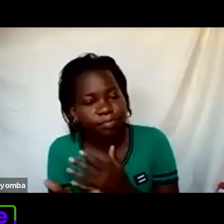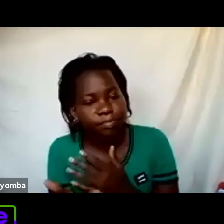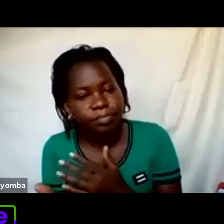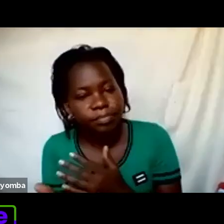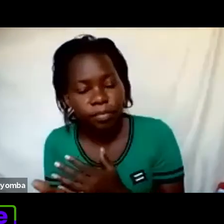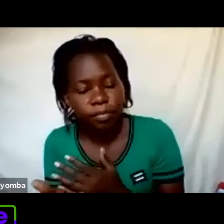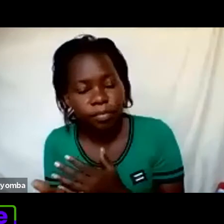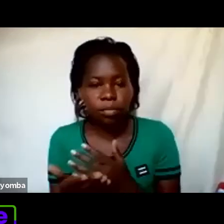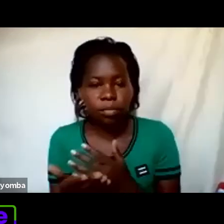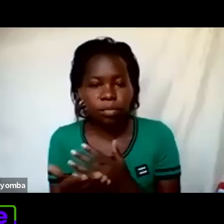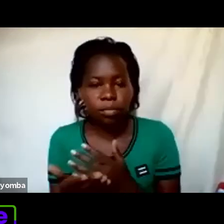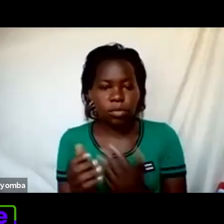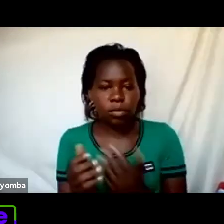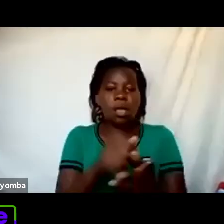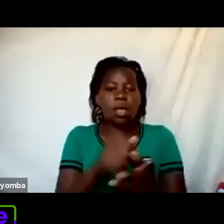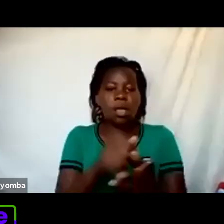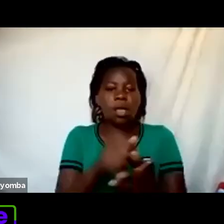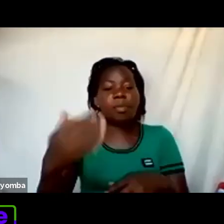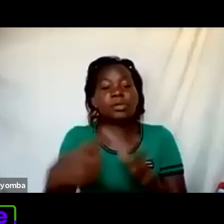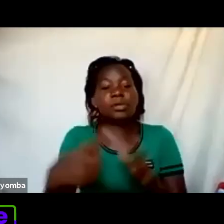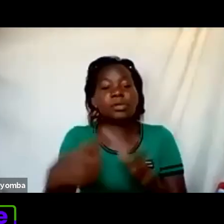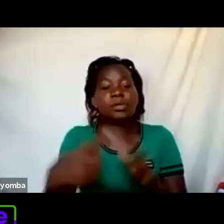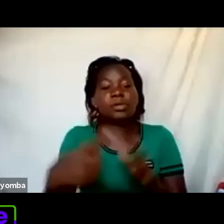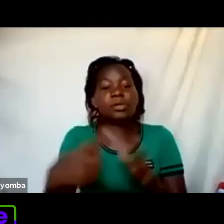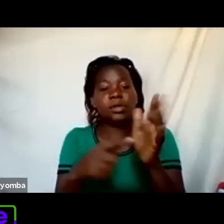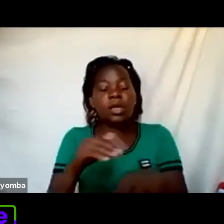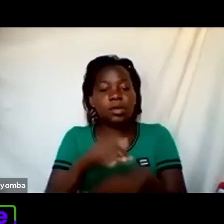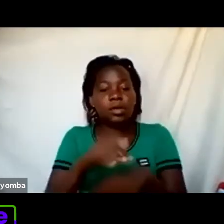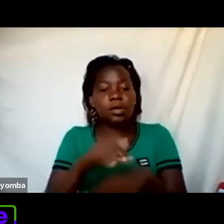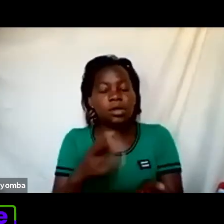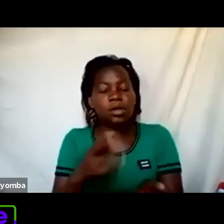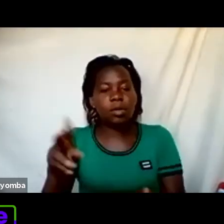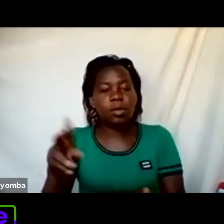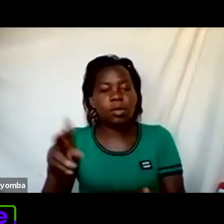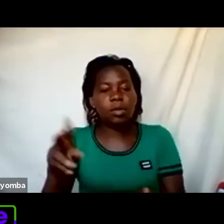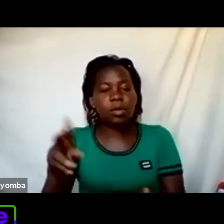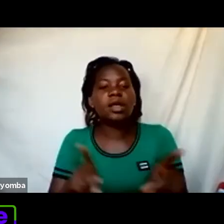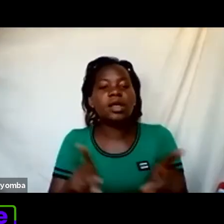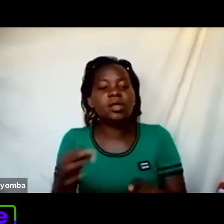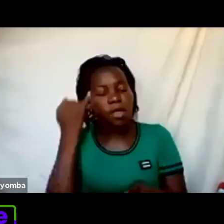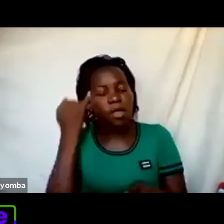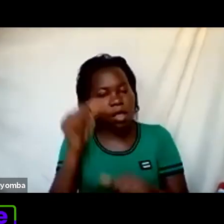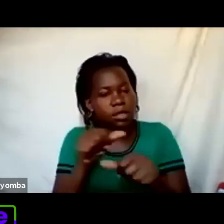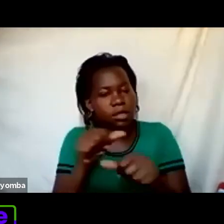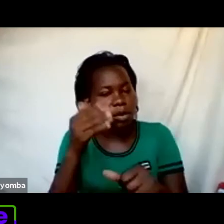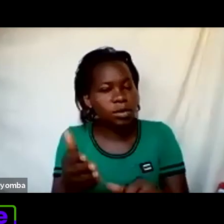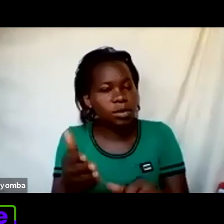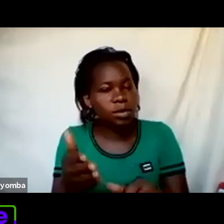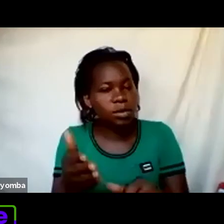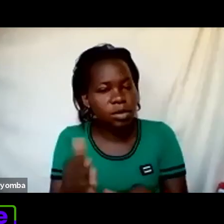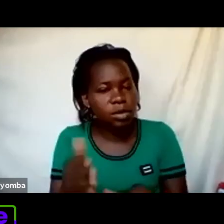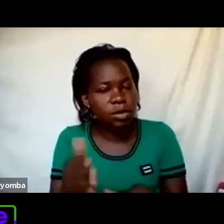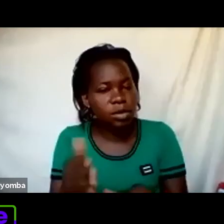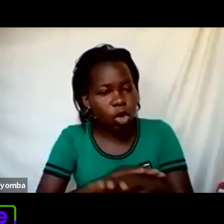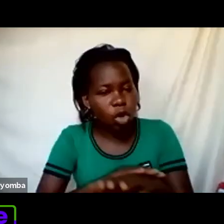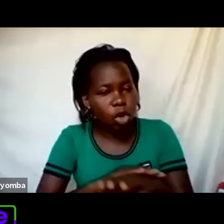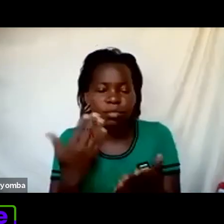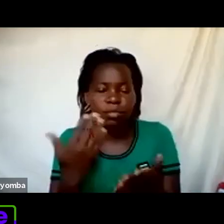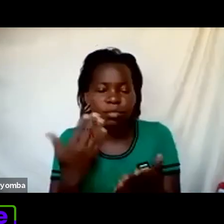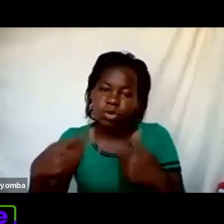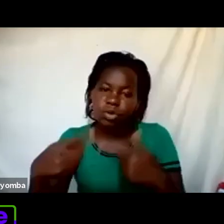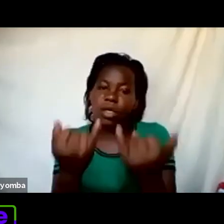helping you with processes like this. I will send you in the right direction. So if your idea is about cosmetics, go ahead and let us know what